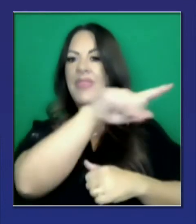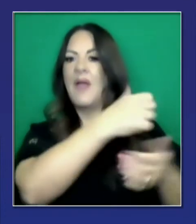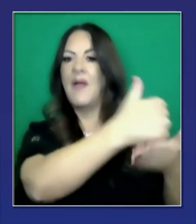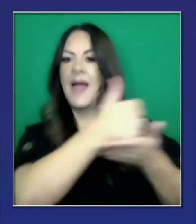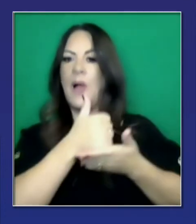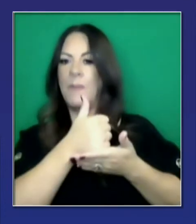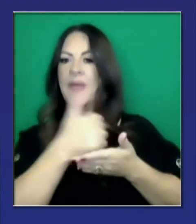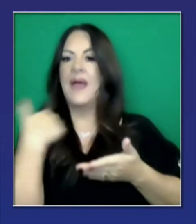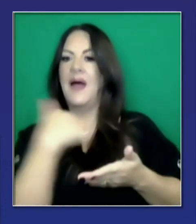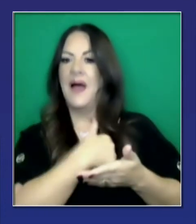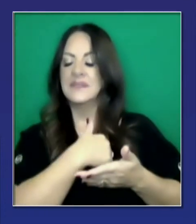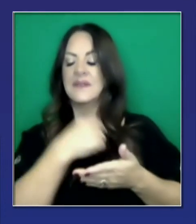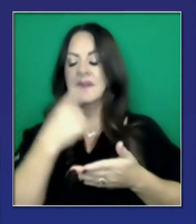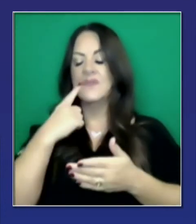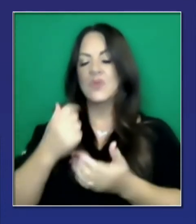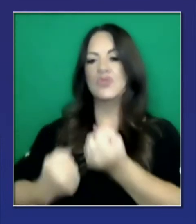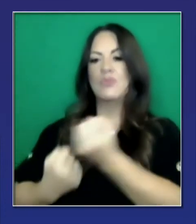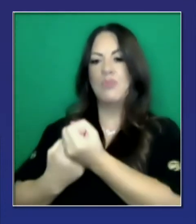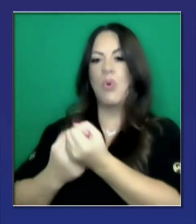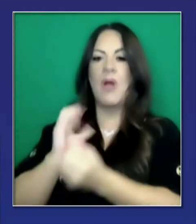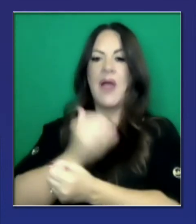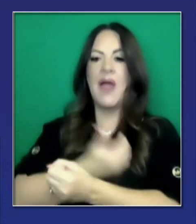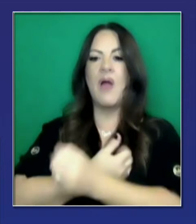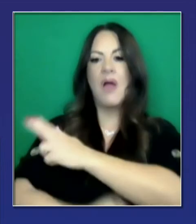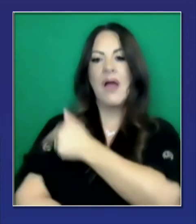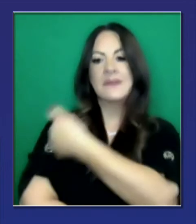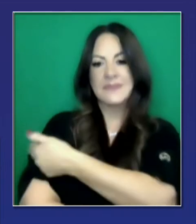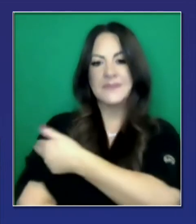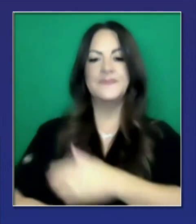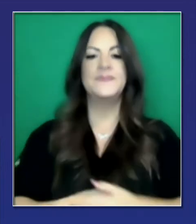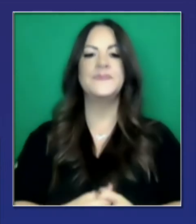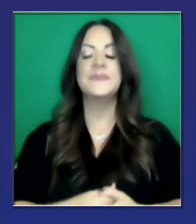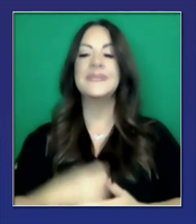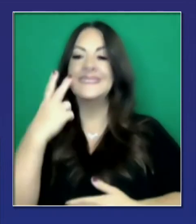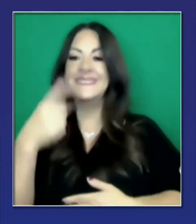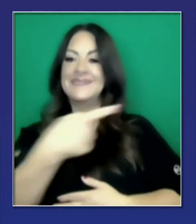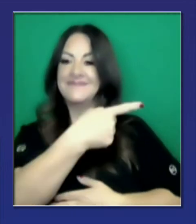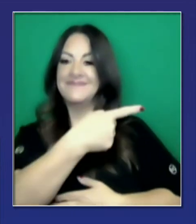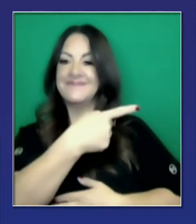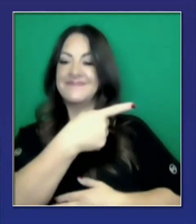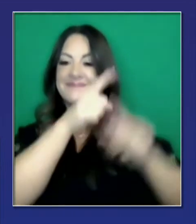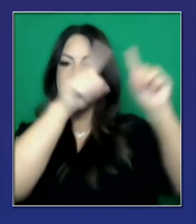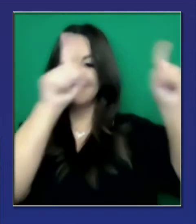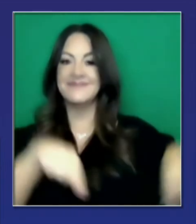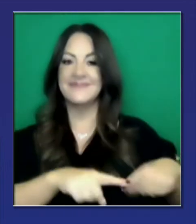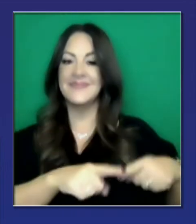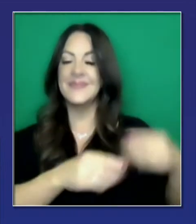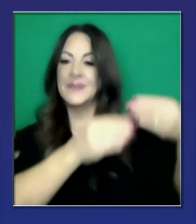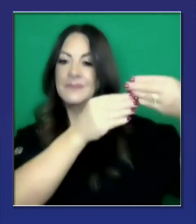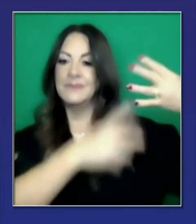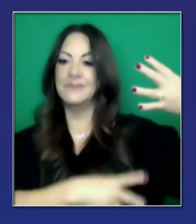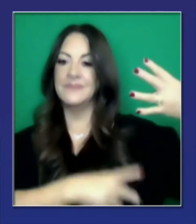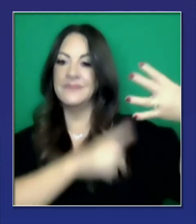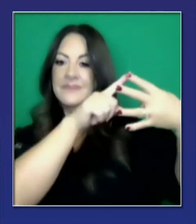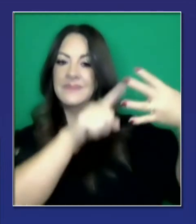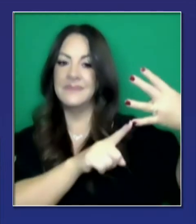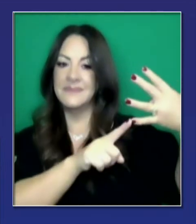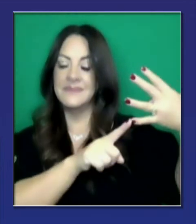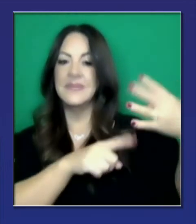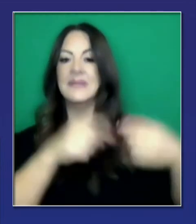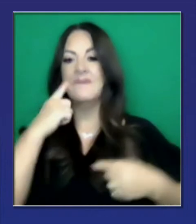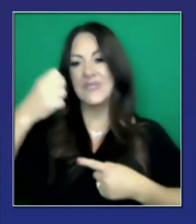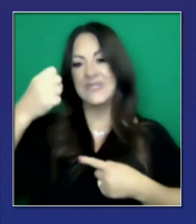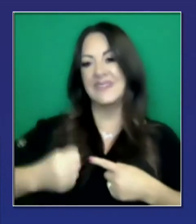are receiving. But you get a sense here from this slide, the magnitude of what we're up against, particularly in Southern California,